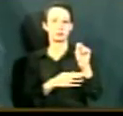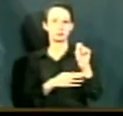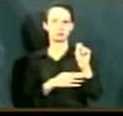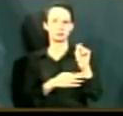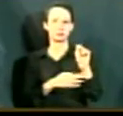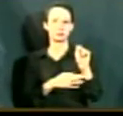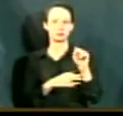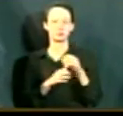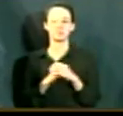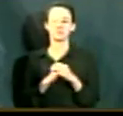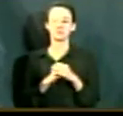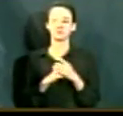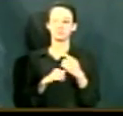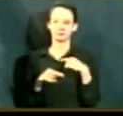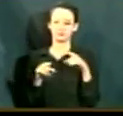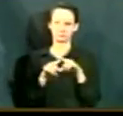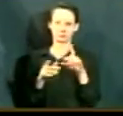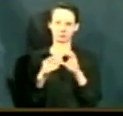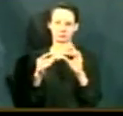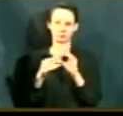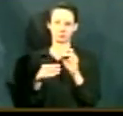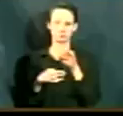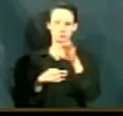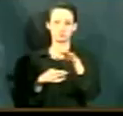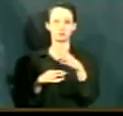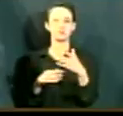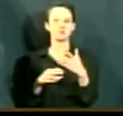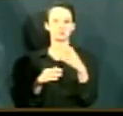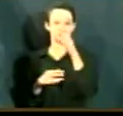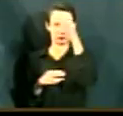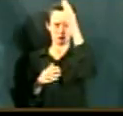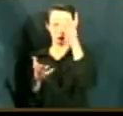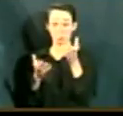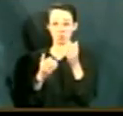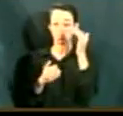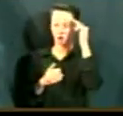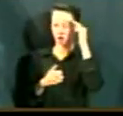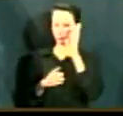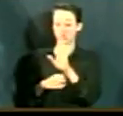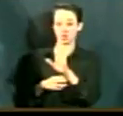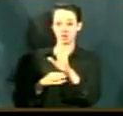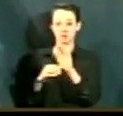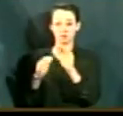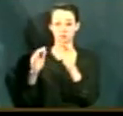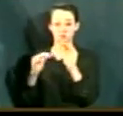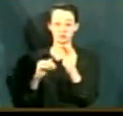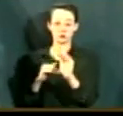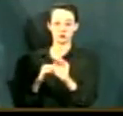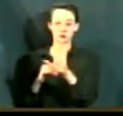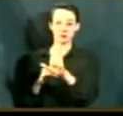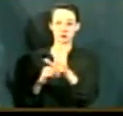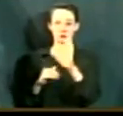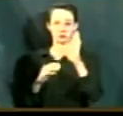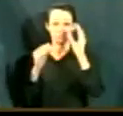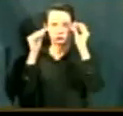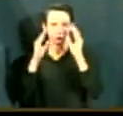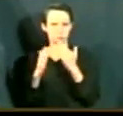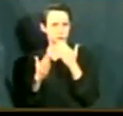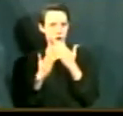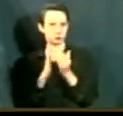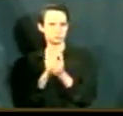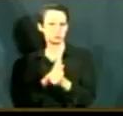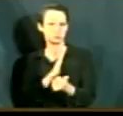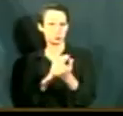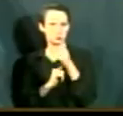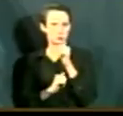And I will also say, parents want to know whether their child's teacher is good or not. And I